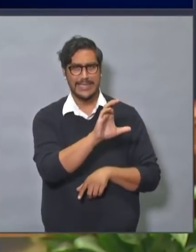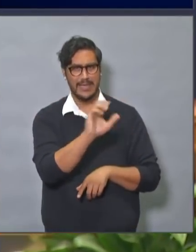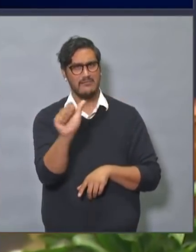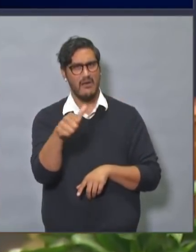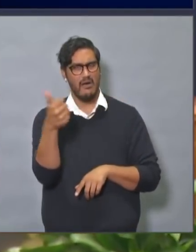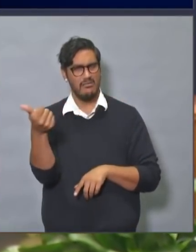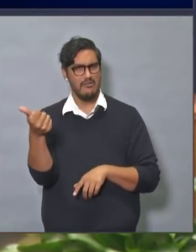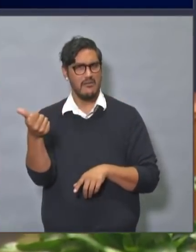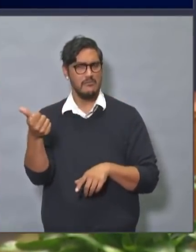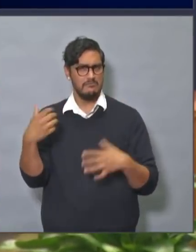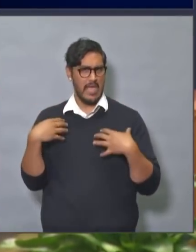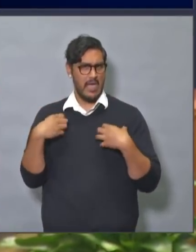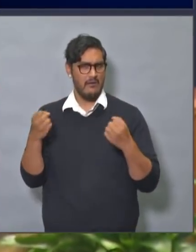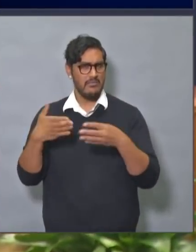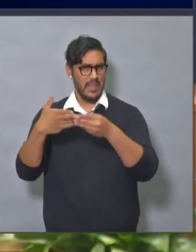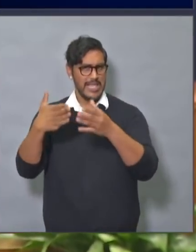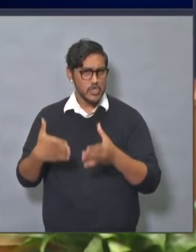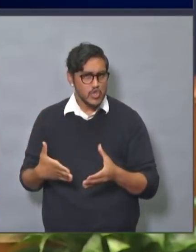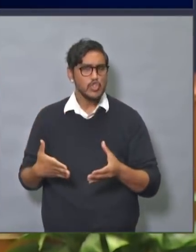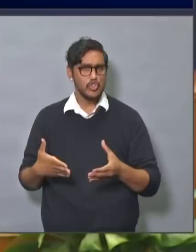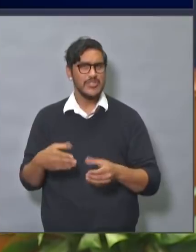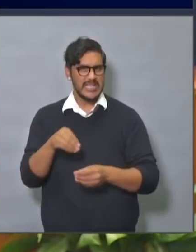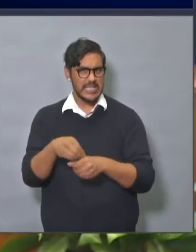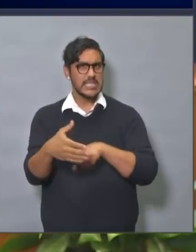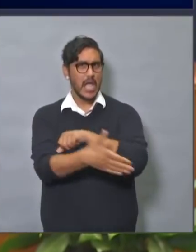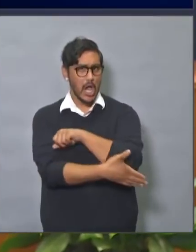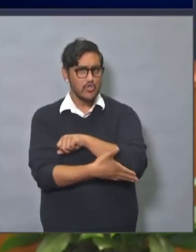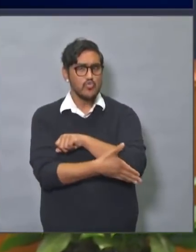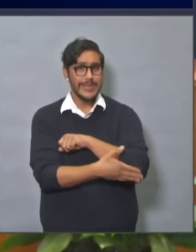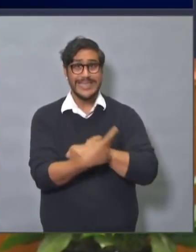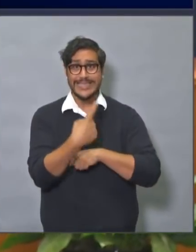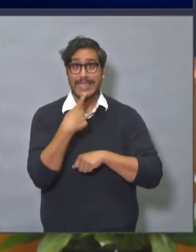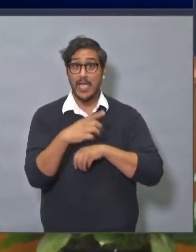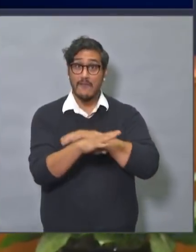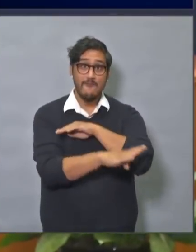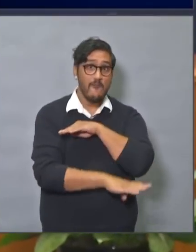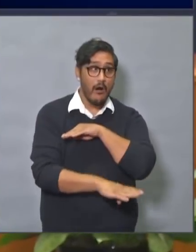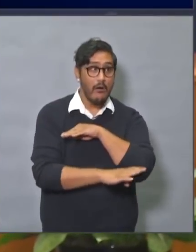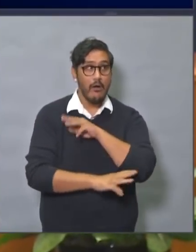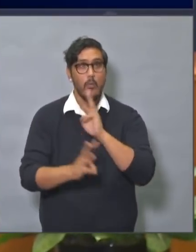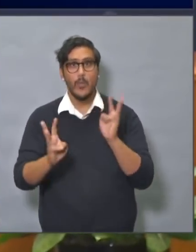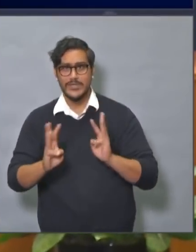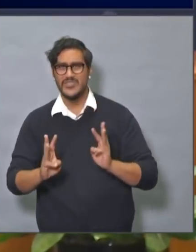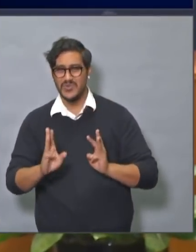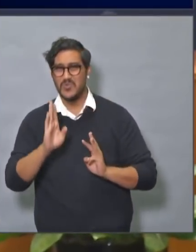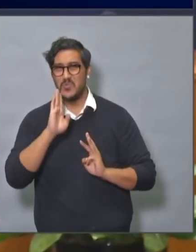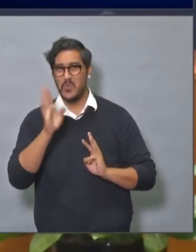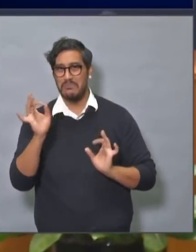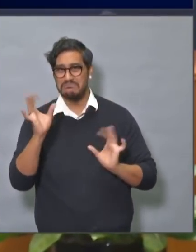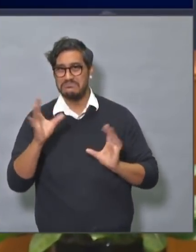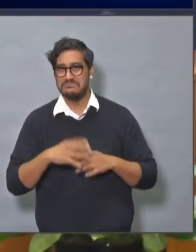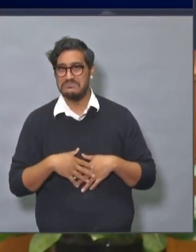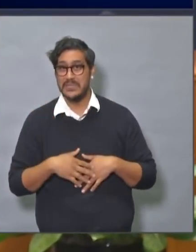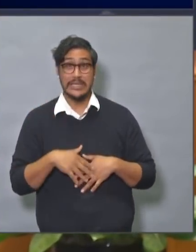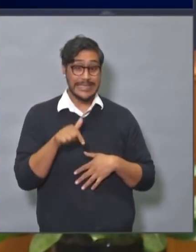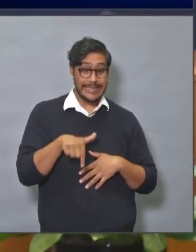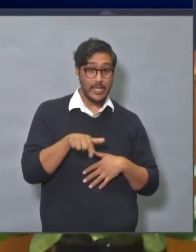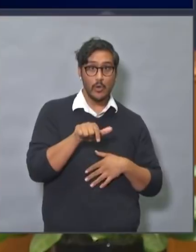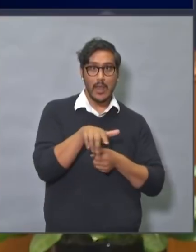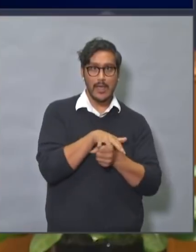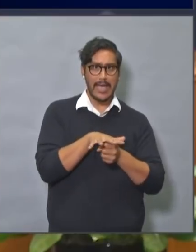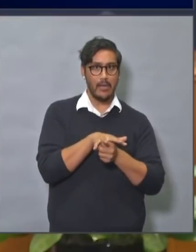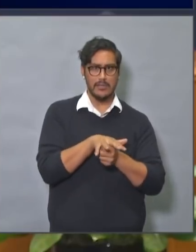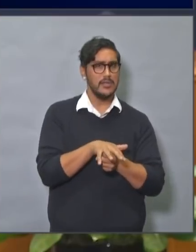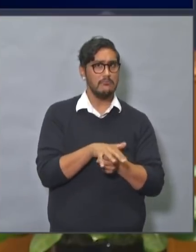across the country that have noted that the fall could be problematic because, as you know, we often have here in LA County thousands and thousands